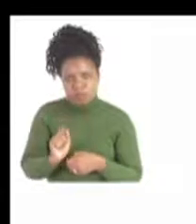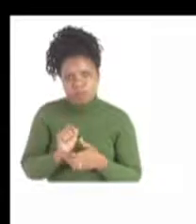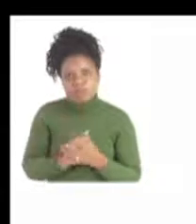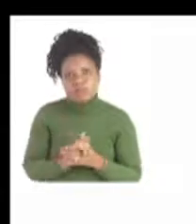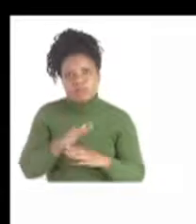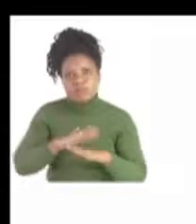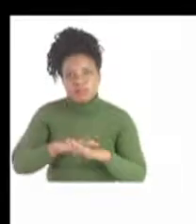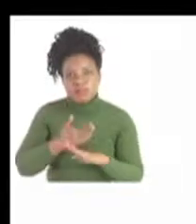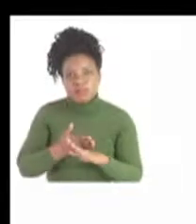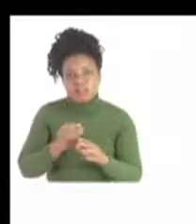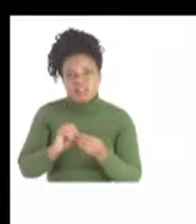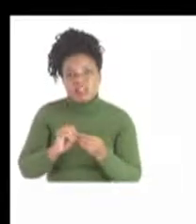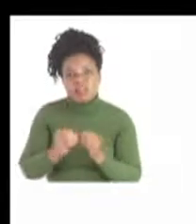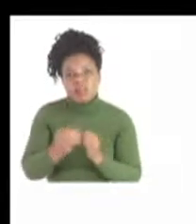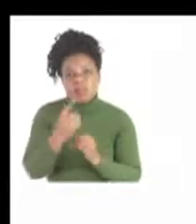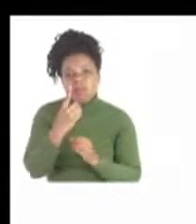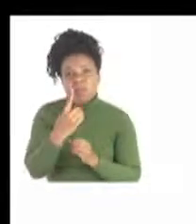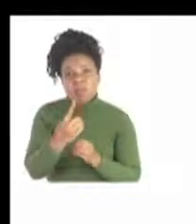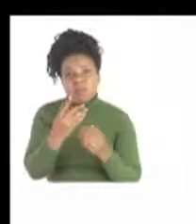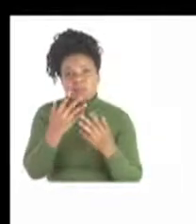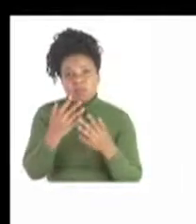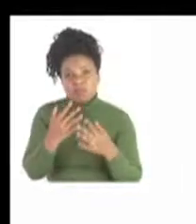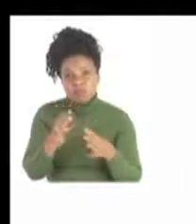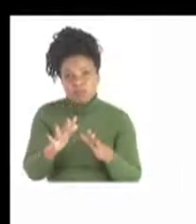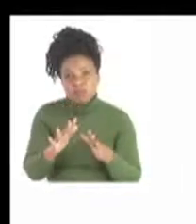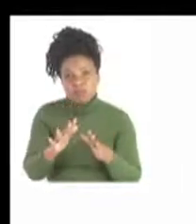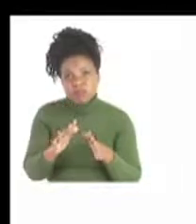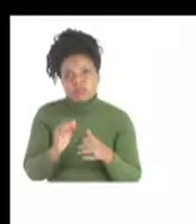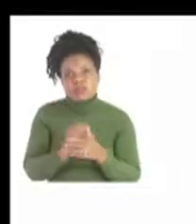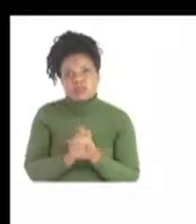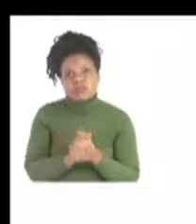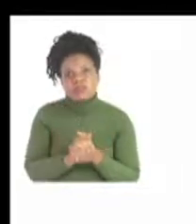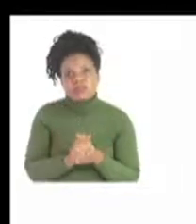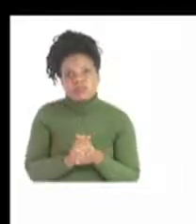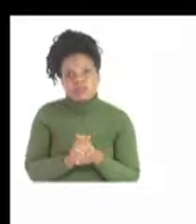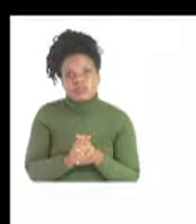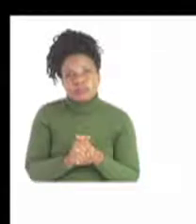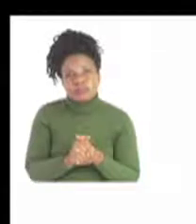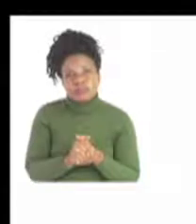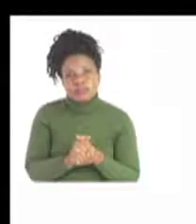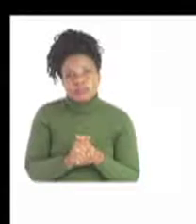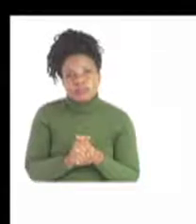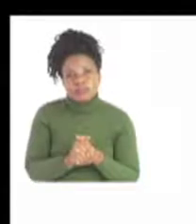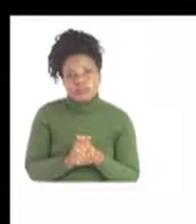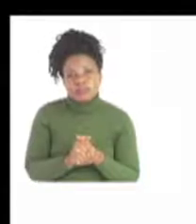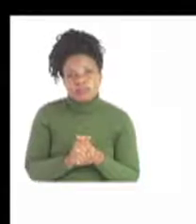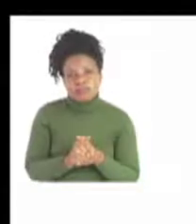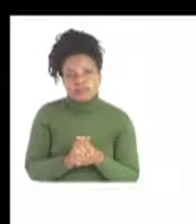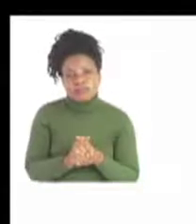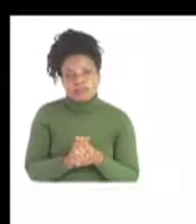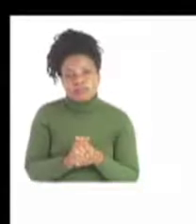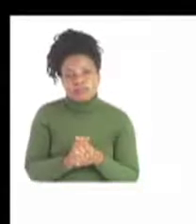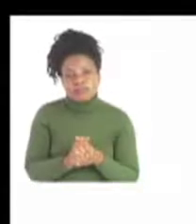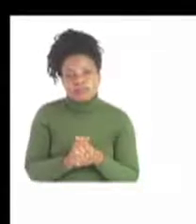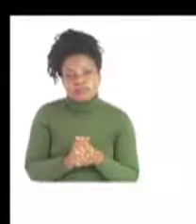and life. So you do that on your own, and please do complete that in capital letters.